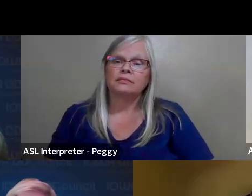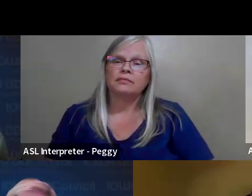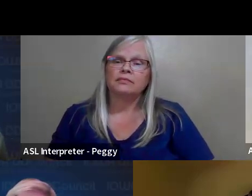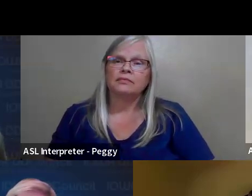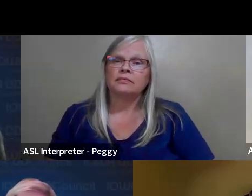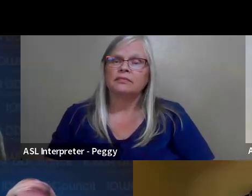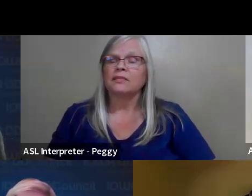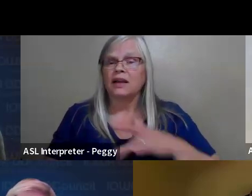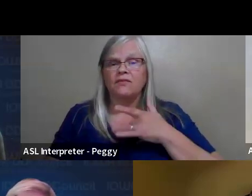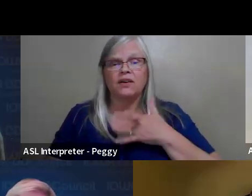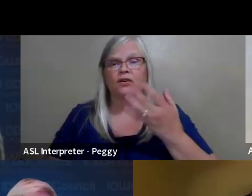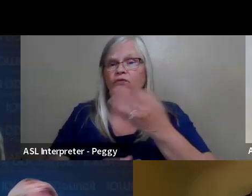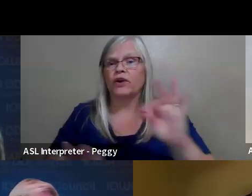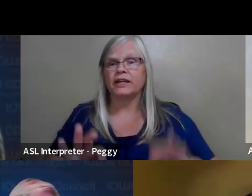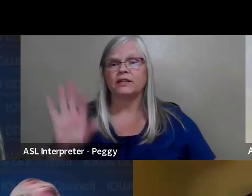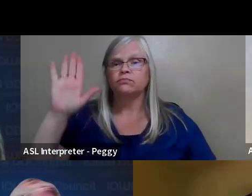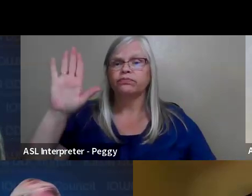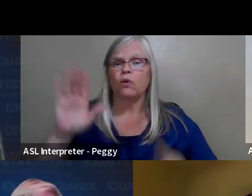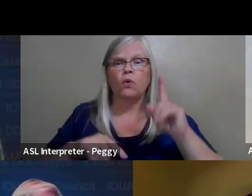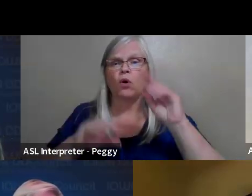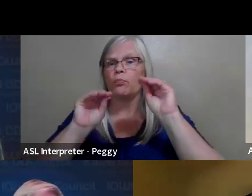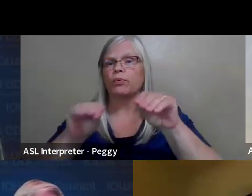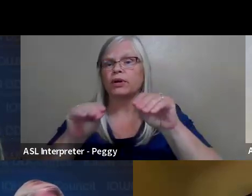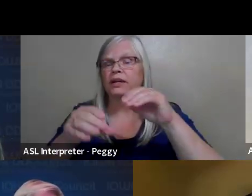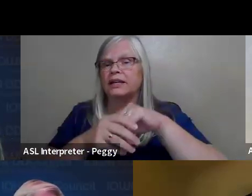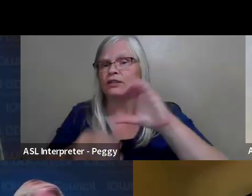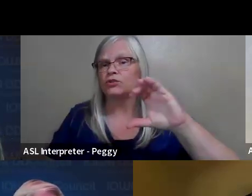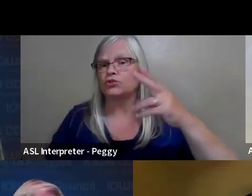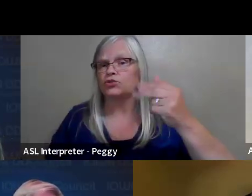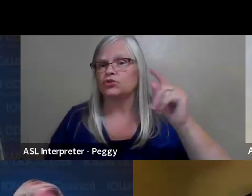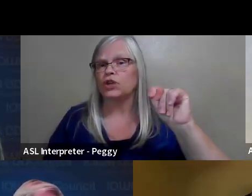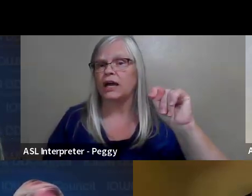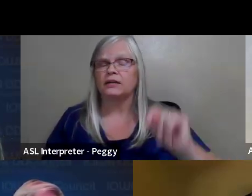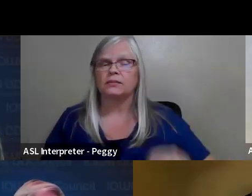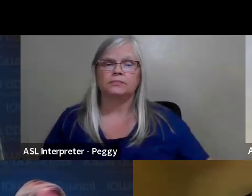Oops, feel free to raise your hand or put them in the chat.